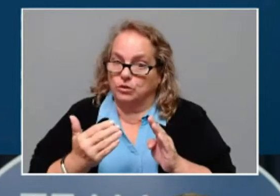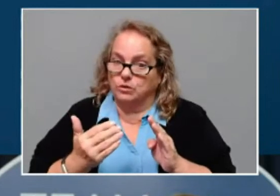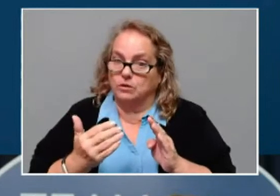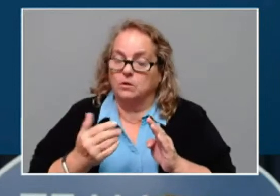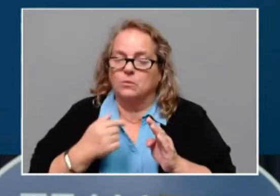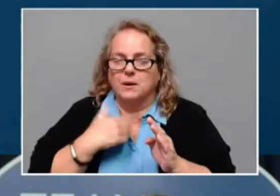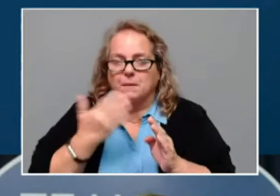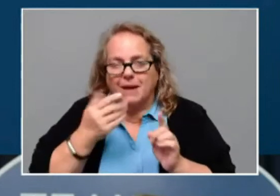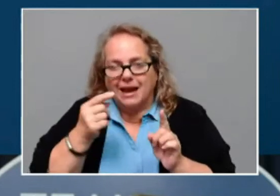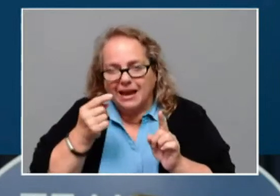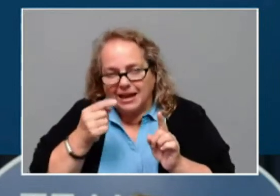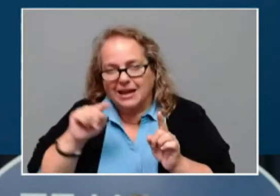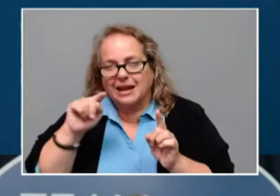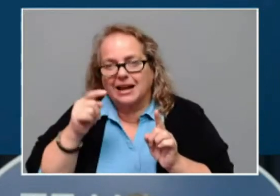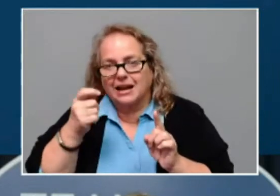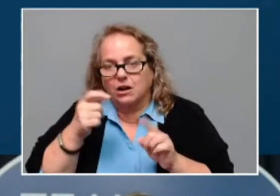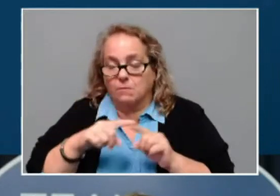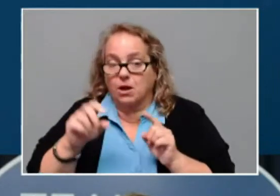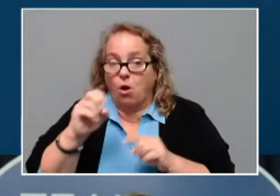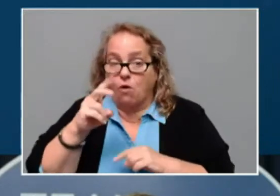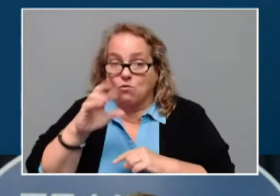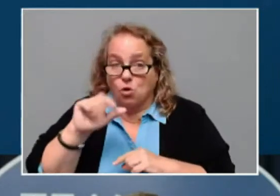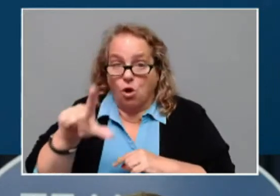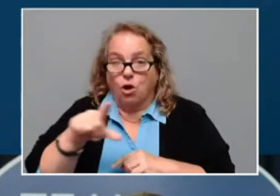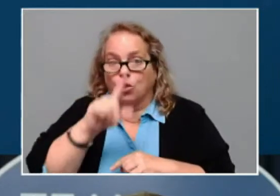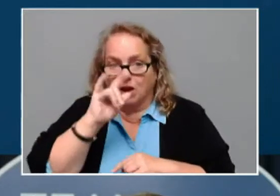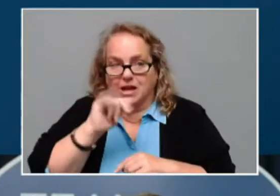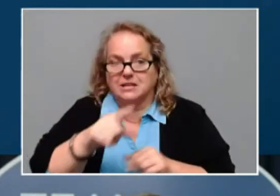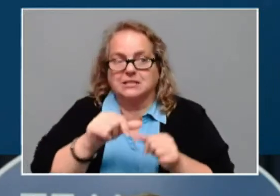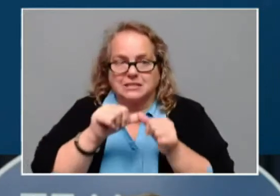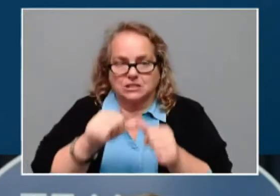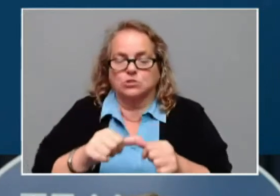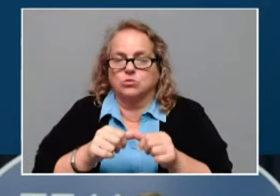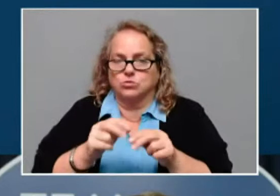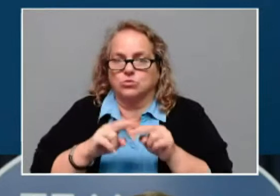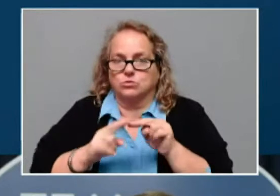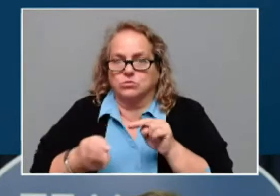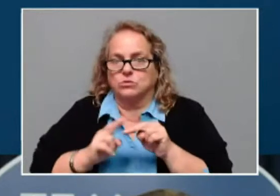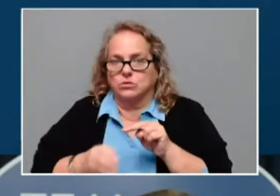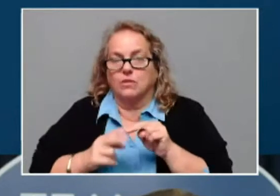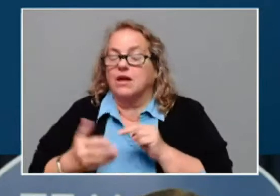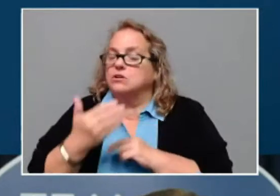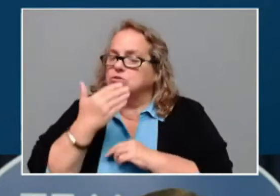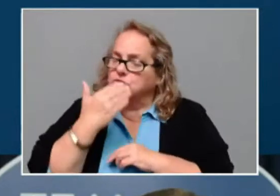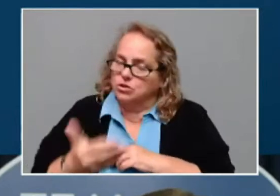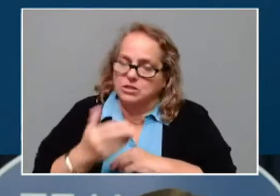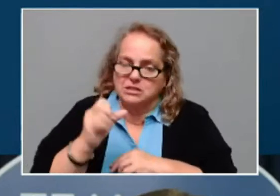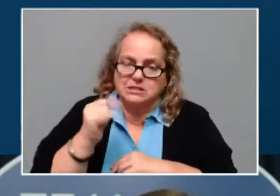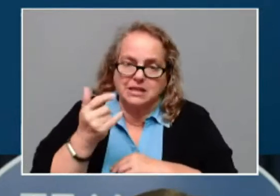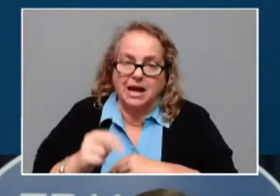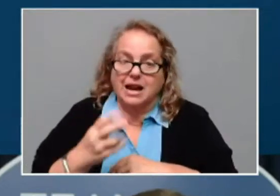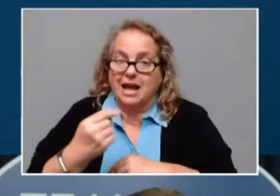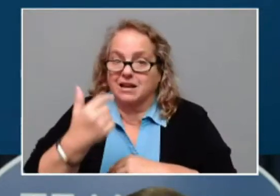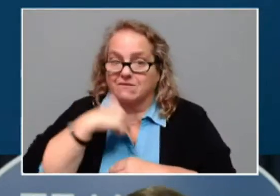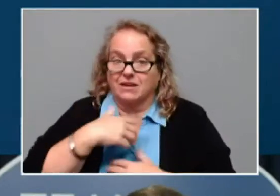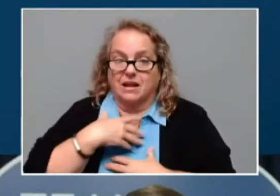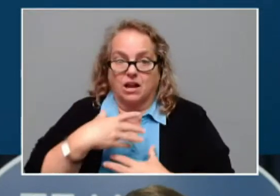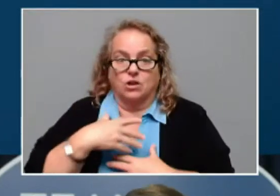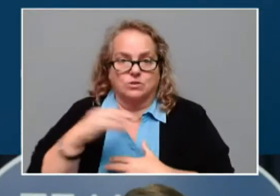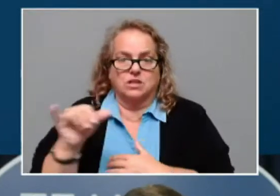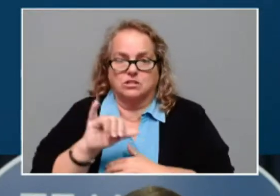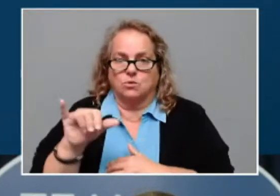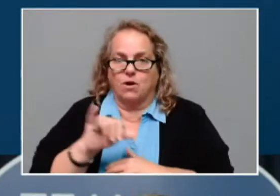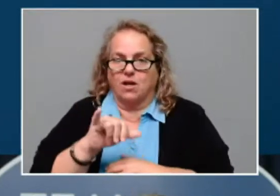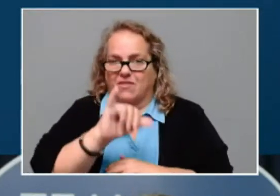as overall it continues to decrease, that's a very good sign. And ventilators as well. This one was the last one to